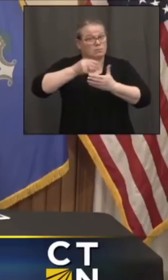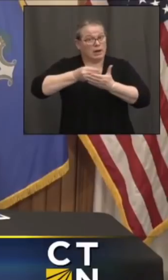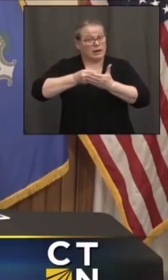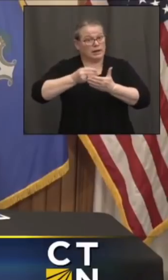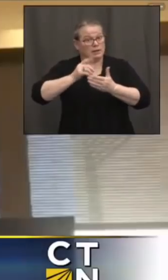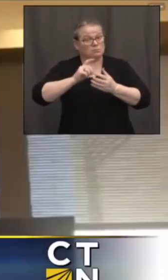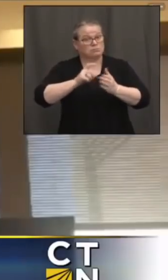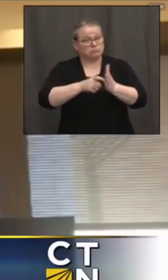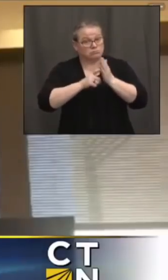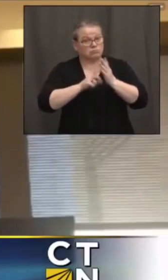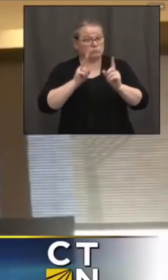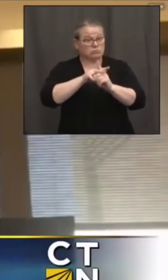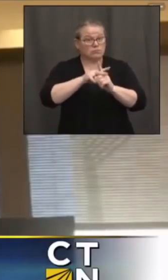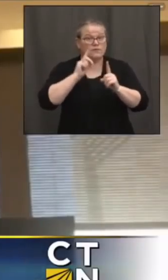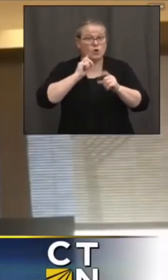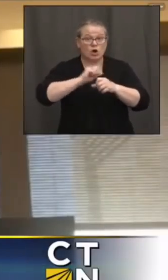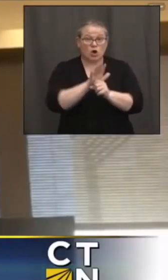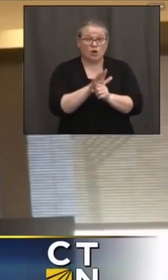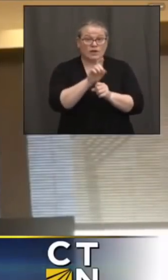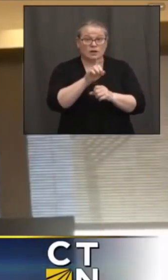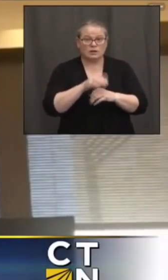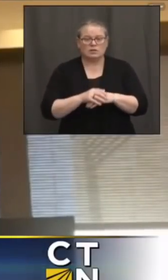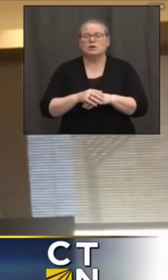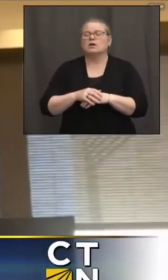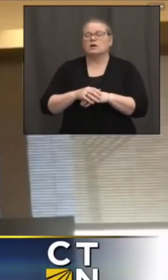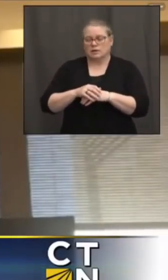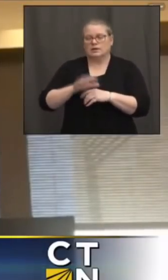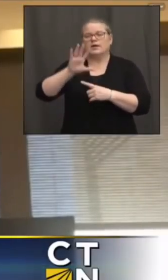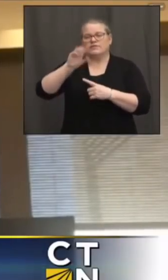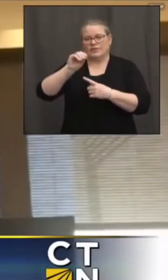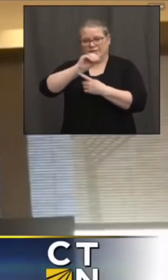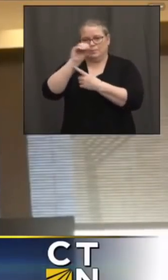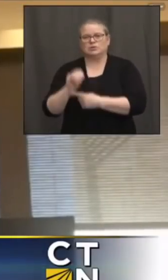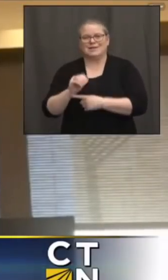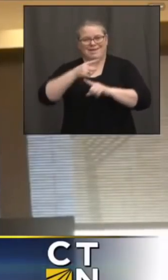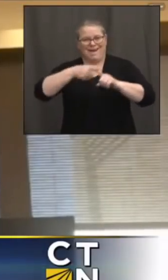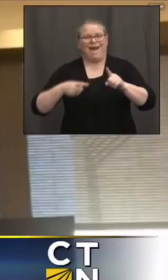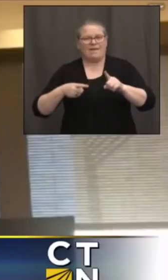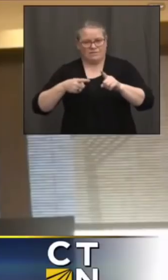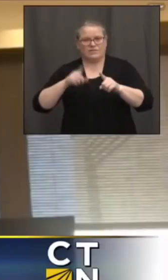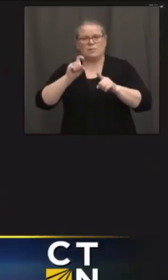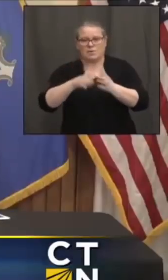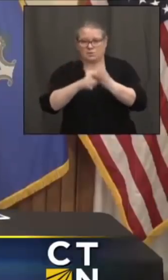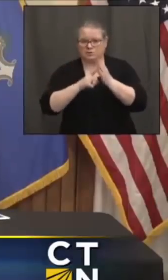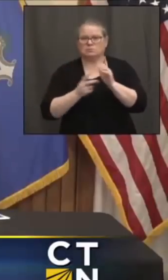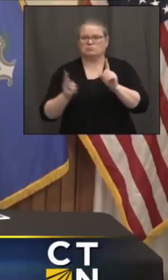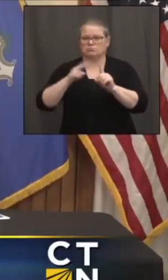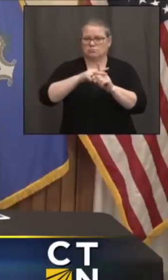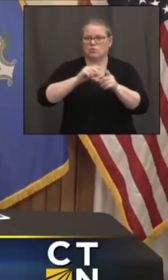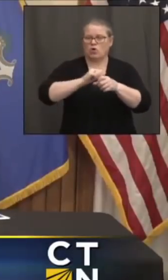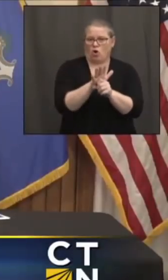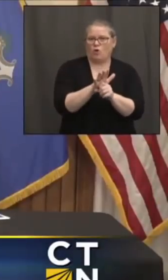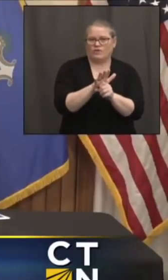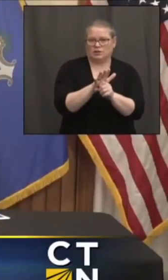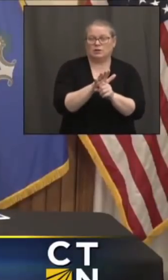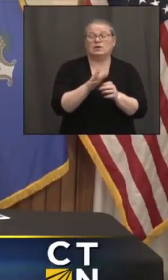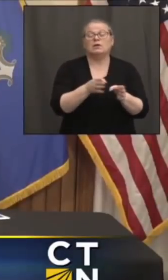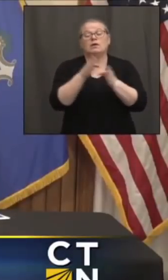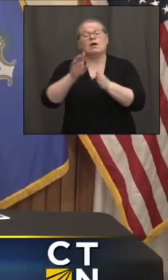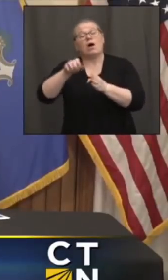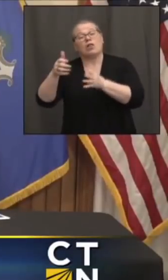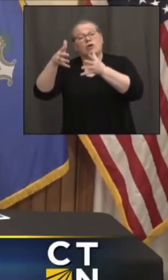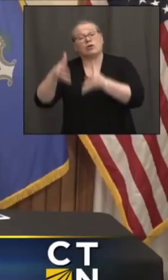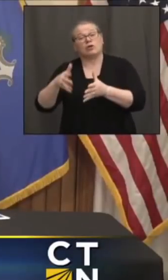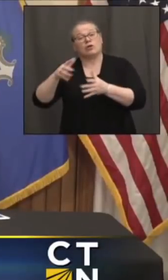50% of it is tied to COVID response, and the other 50% has some flexibility. Oh, okay, thank you.